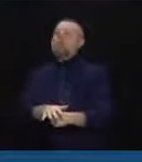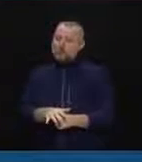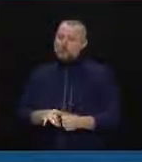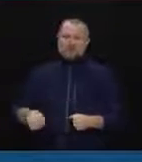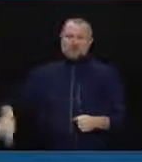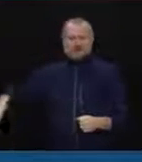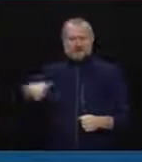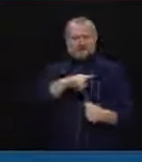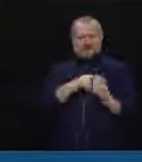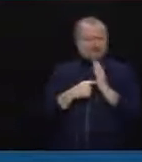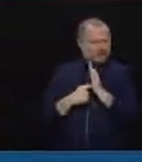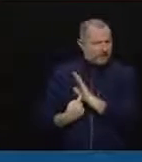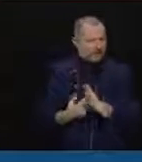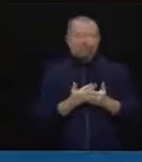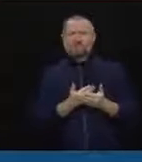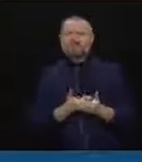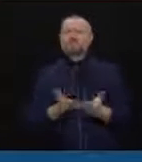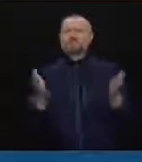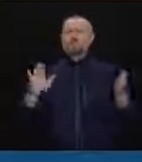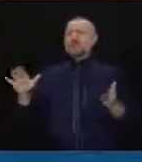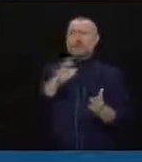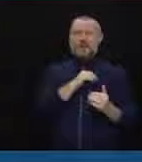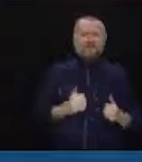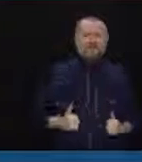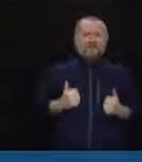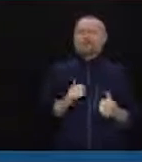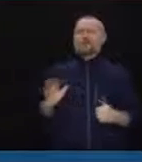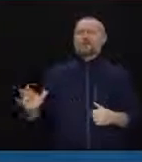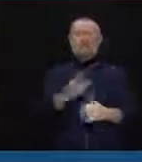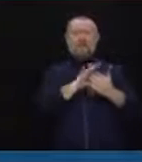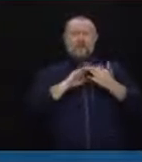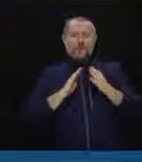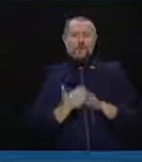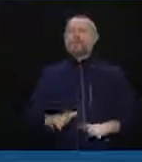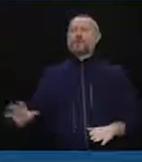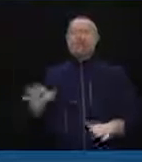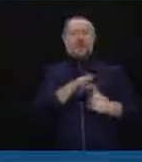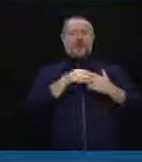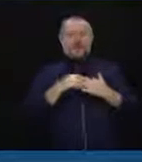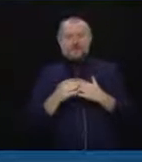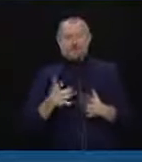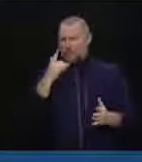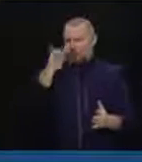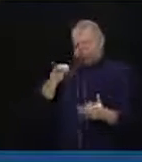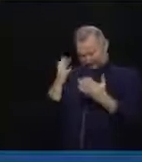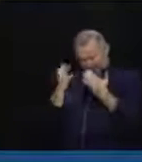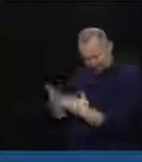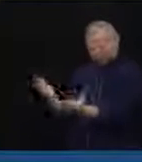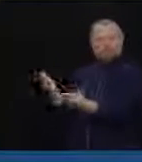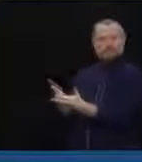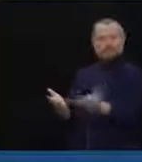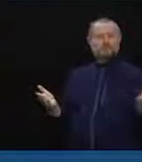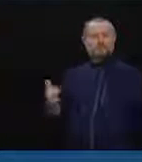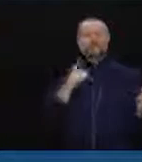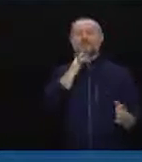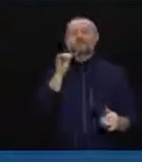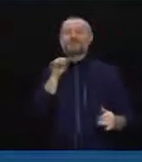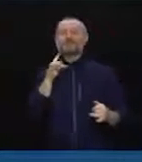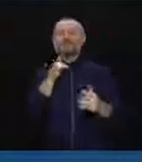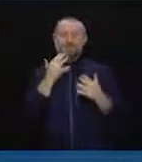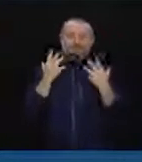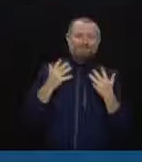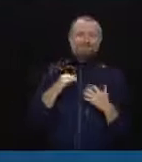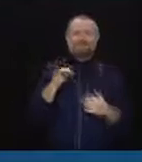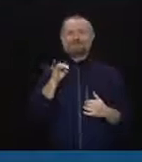own lives and in their own communities, looks like, and they stepped up. And some of them, it wasn't pleasant, but I want to thank them because of them, we were